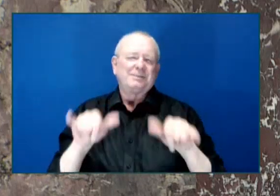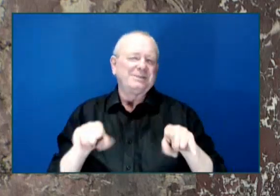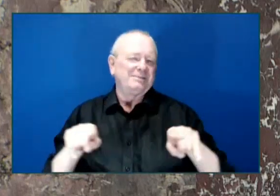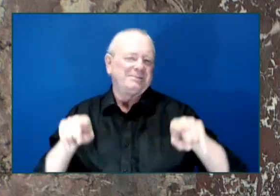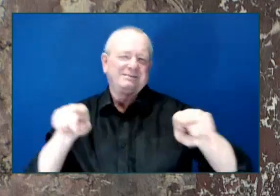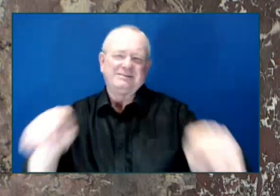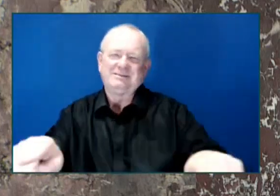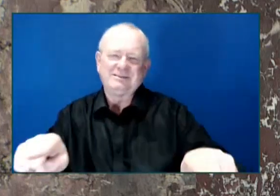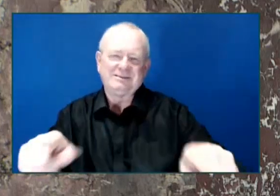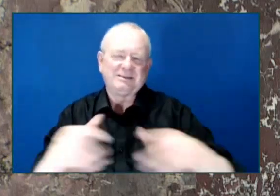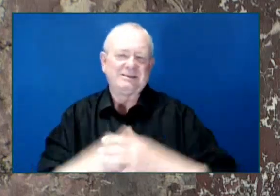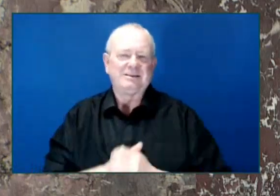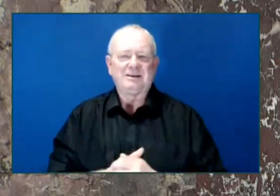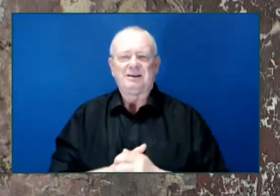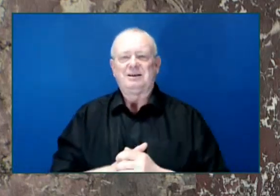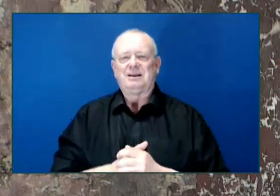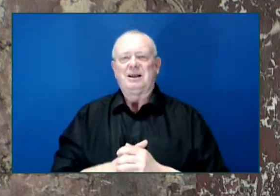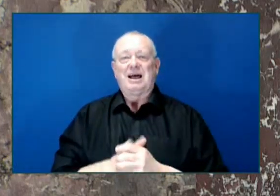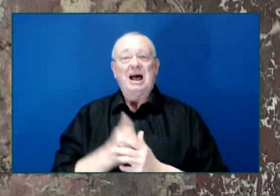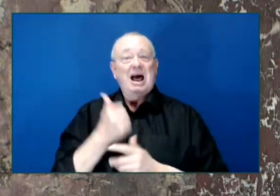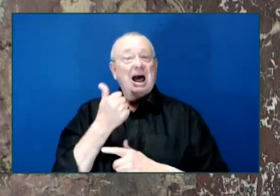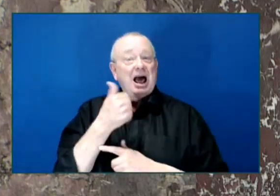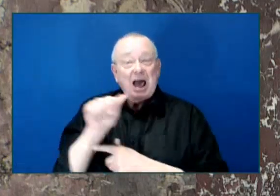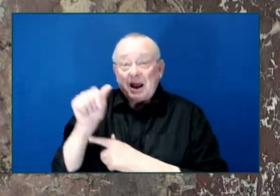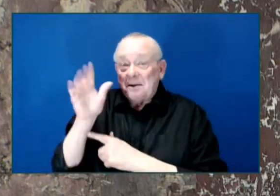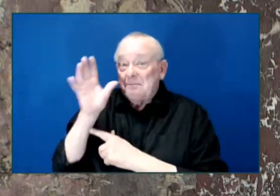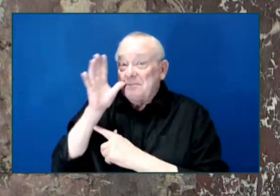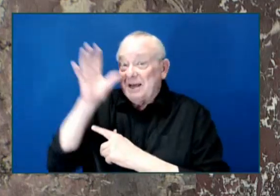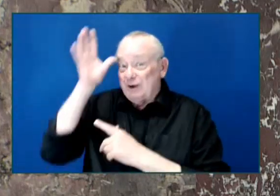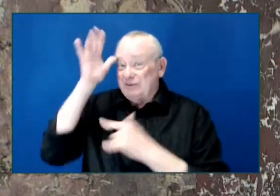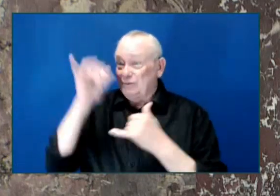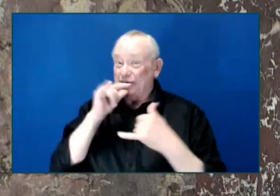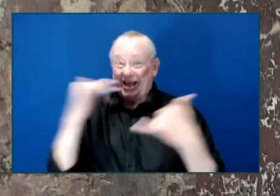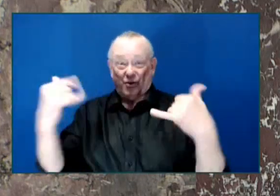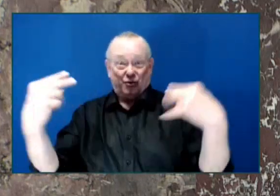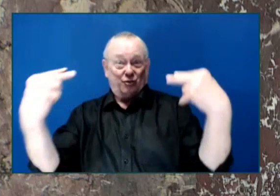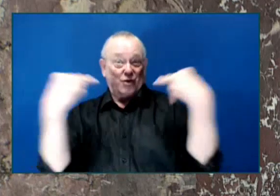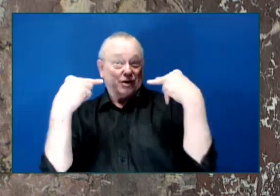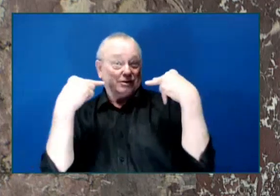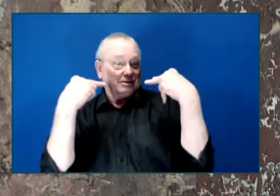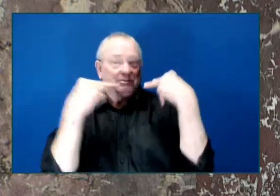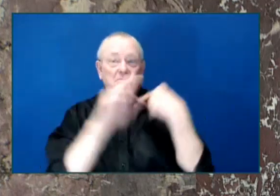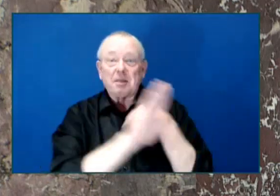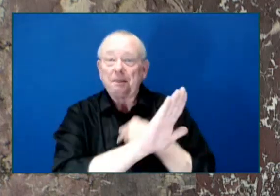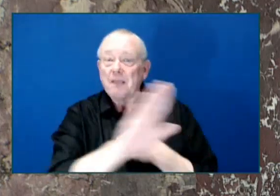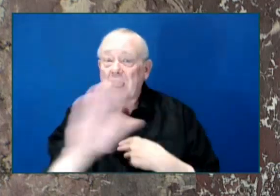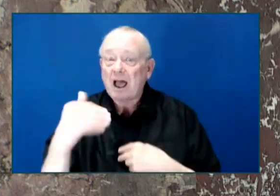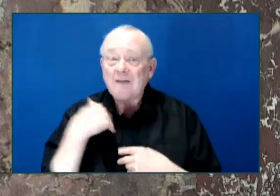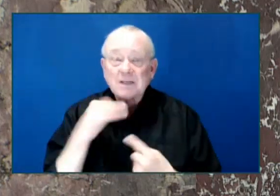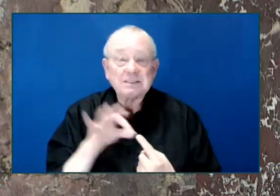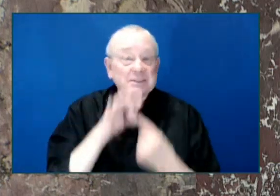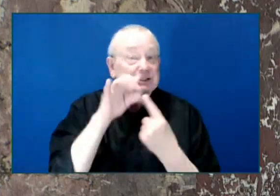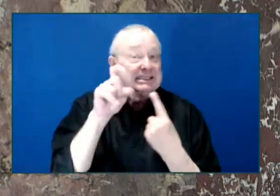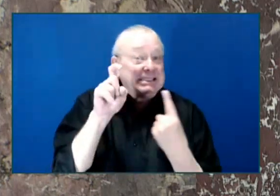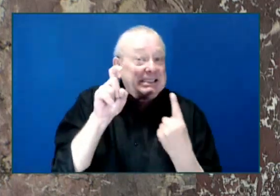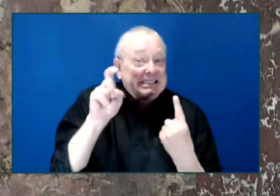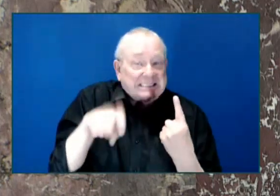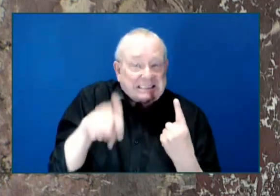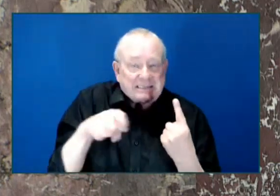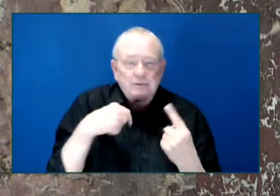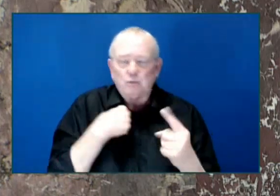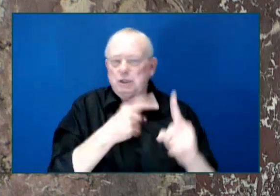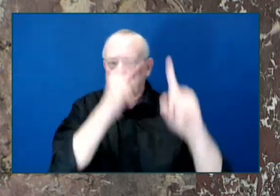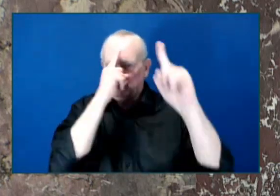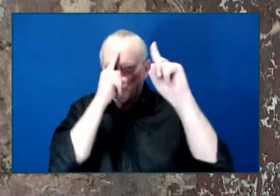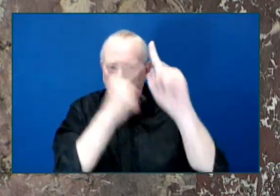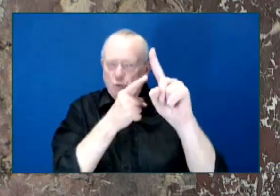that's watching right now that has a kid with special needs like this, we are working to make sure whether you have individualized funding,